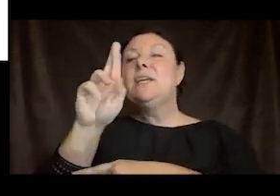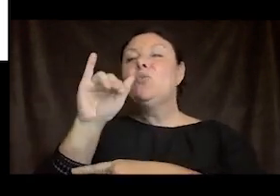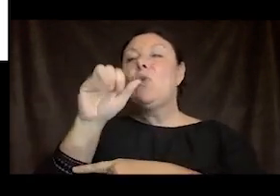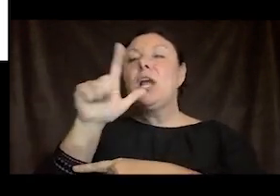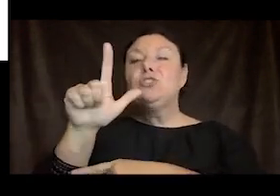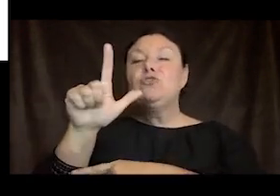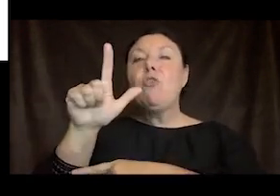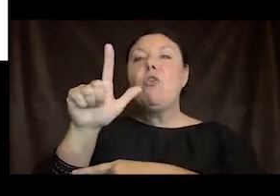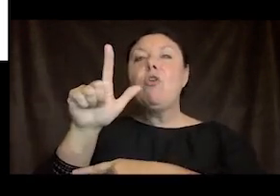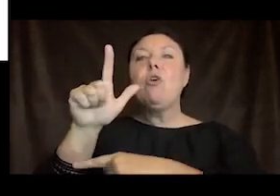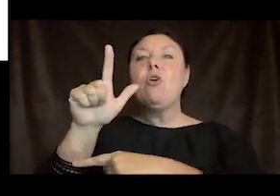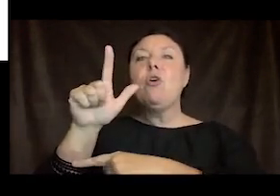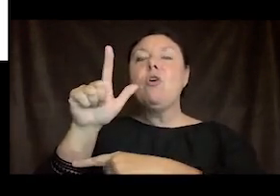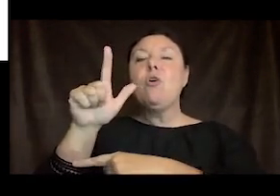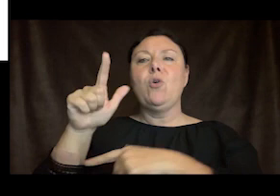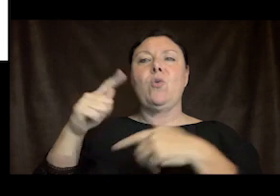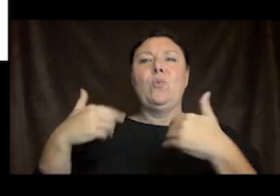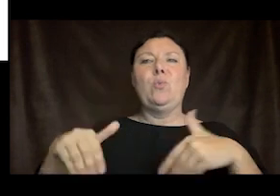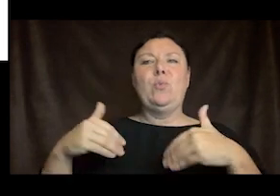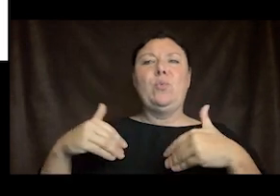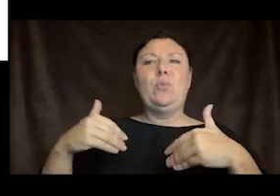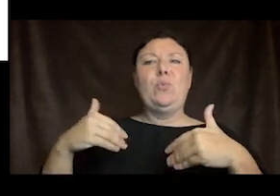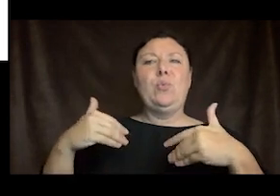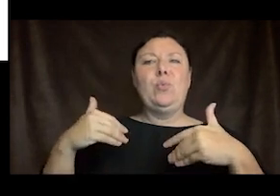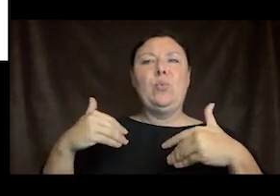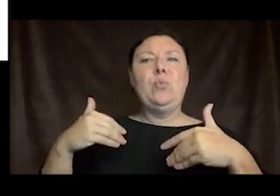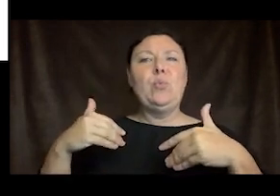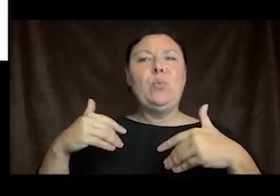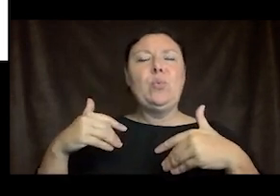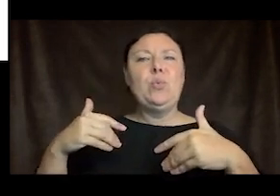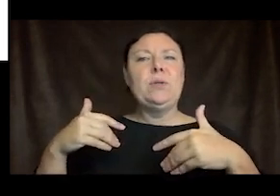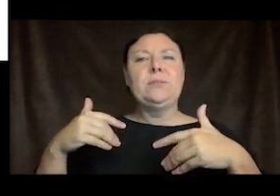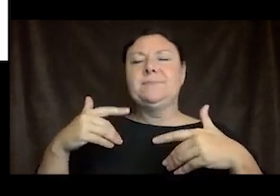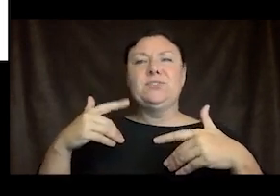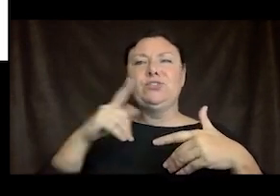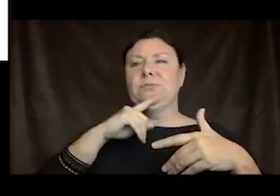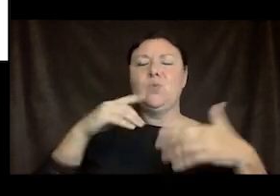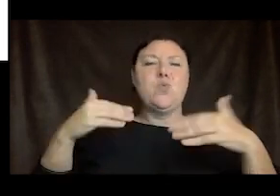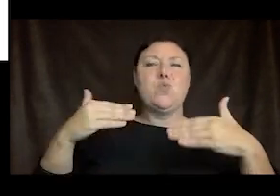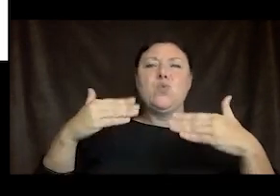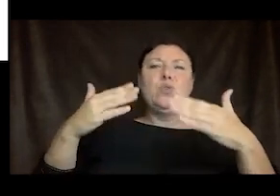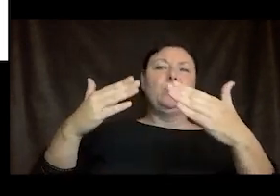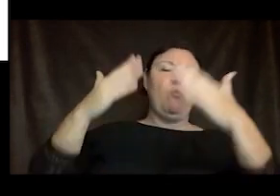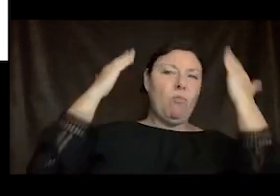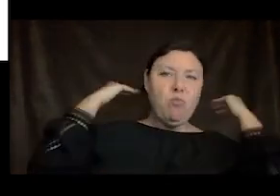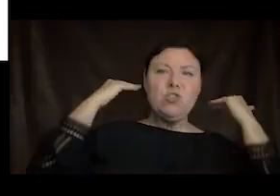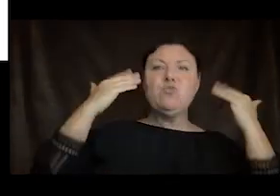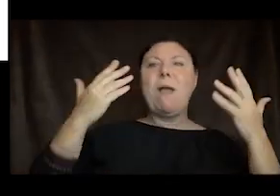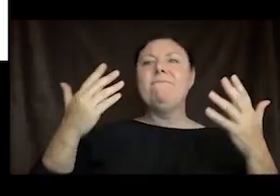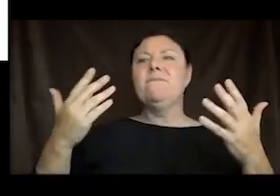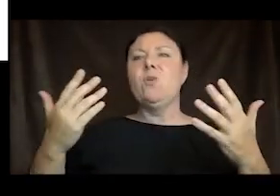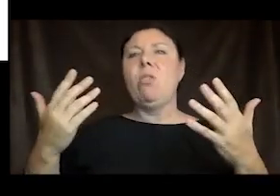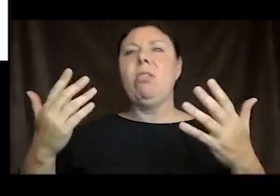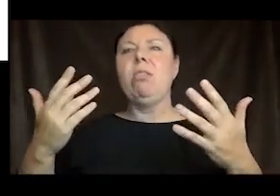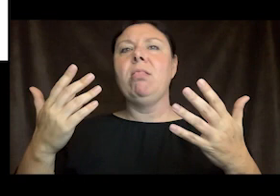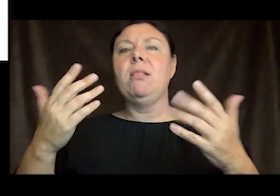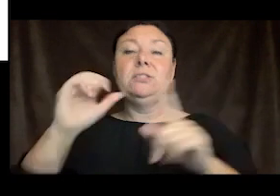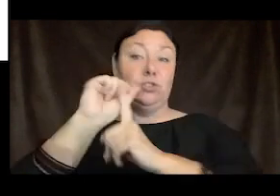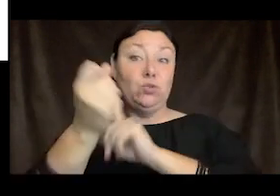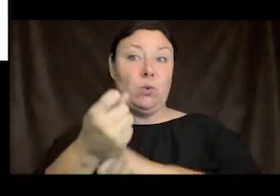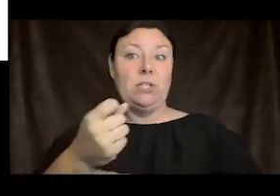and teachers together can learn to see a racial moment, to see a racialized moment, to